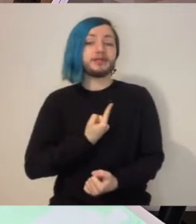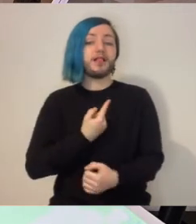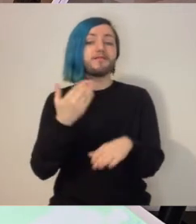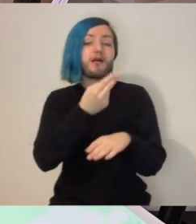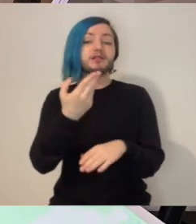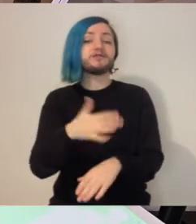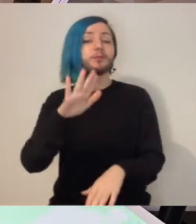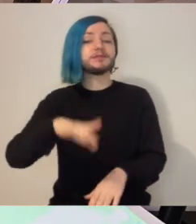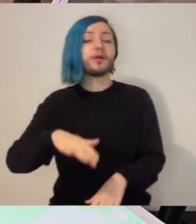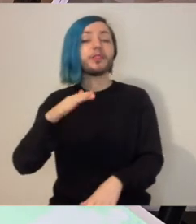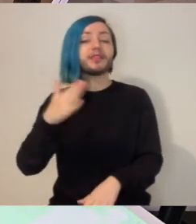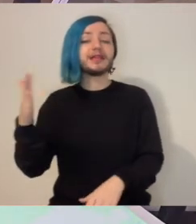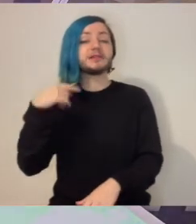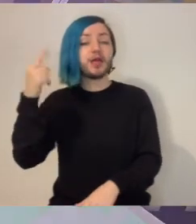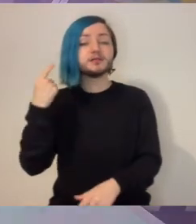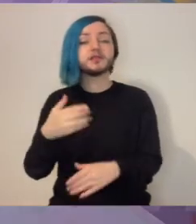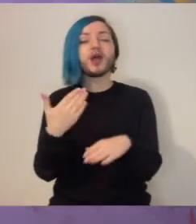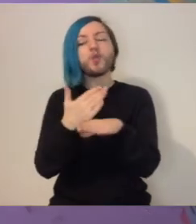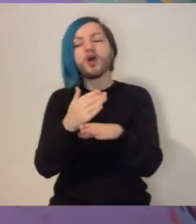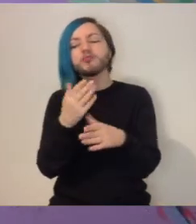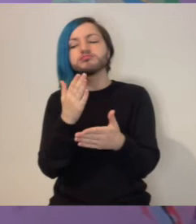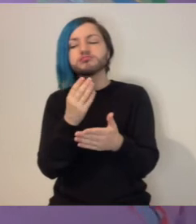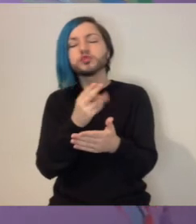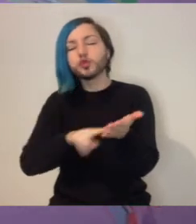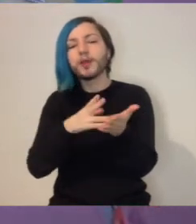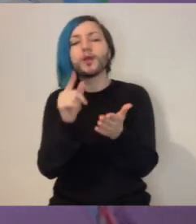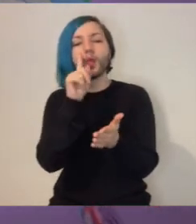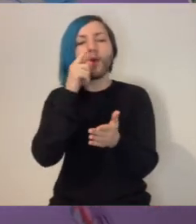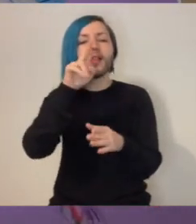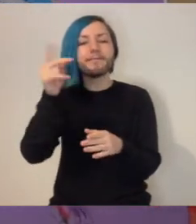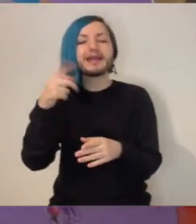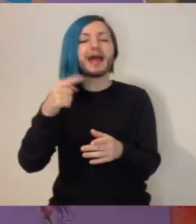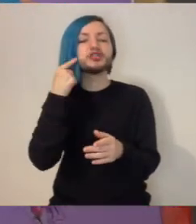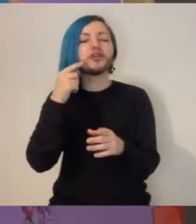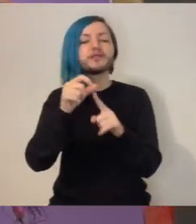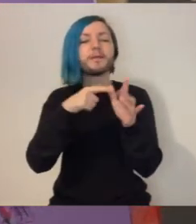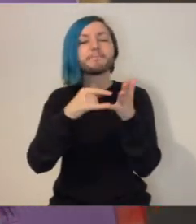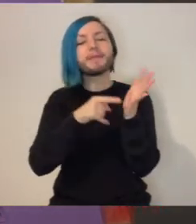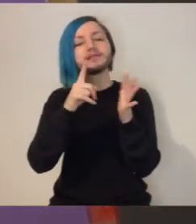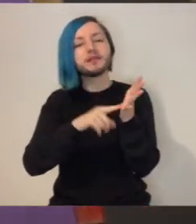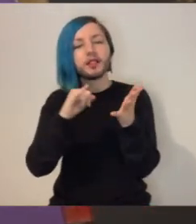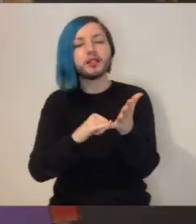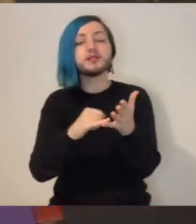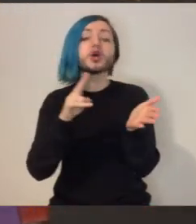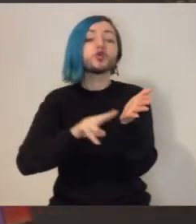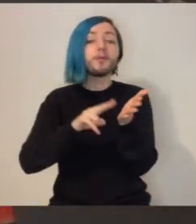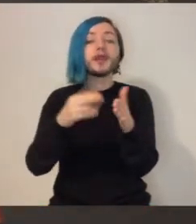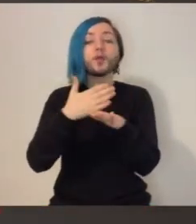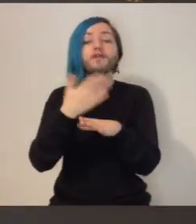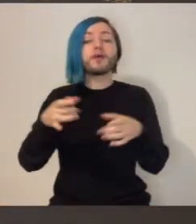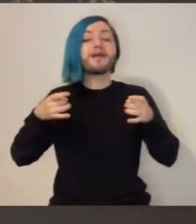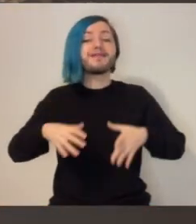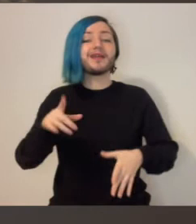am an artist based in South East London. I work predominantly in oil paints and in soft pastels. I usually work